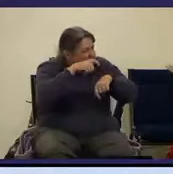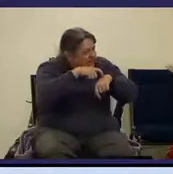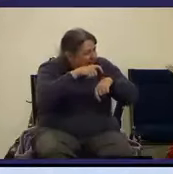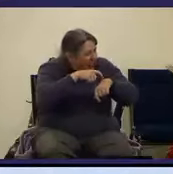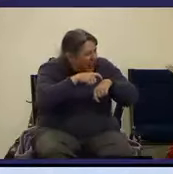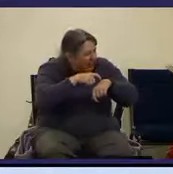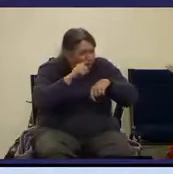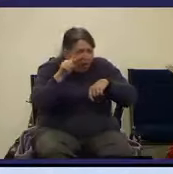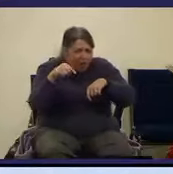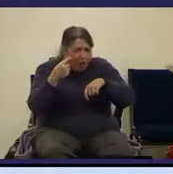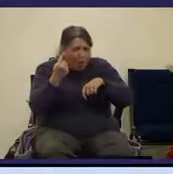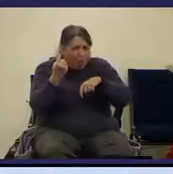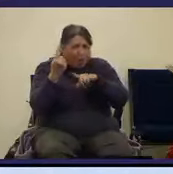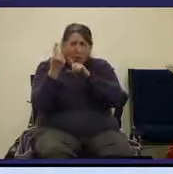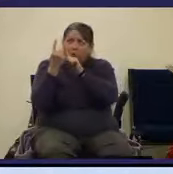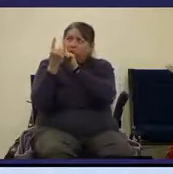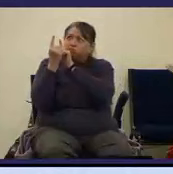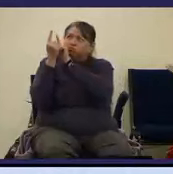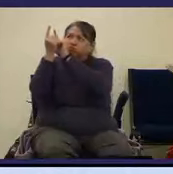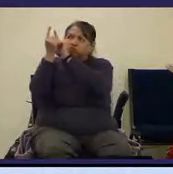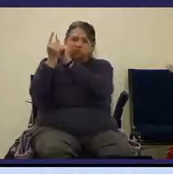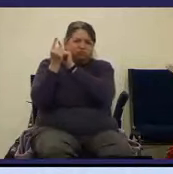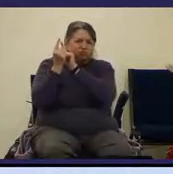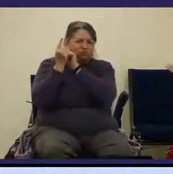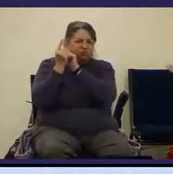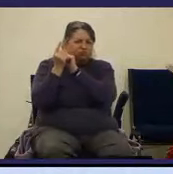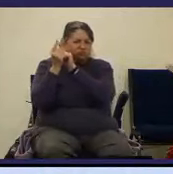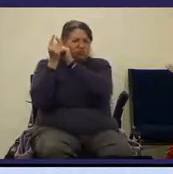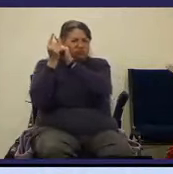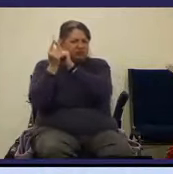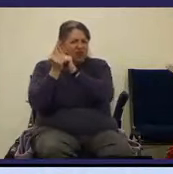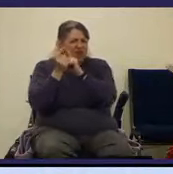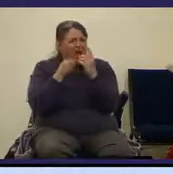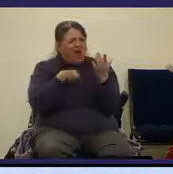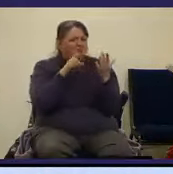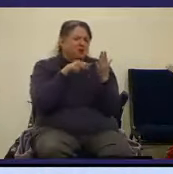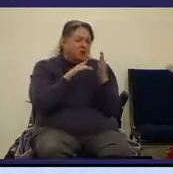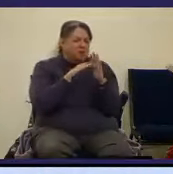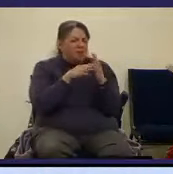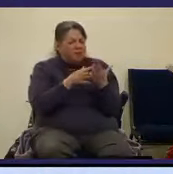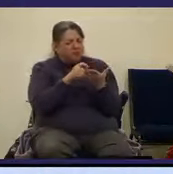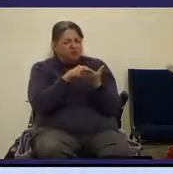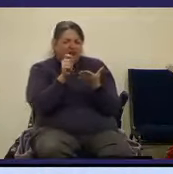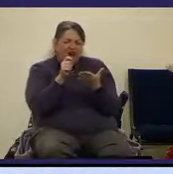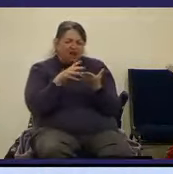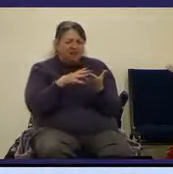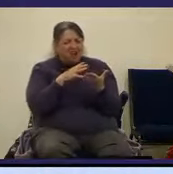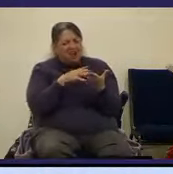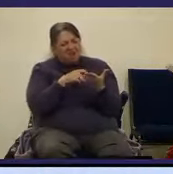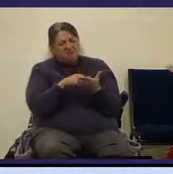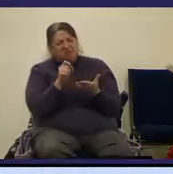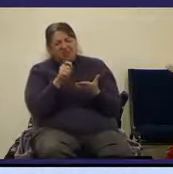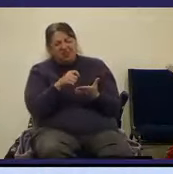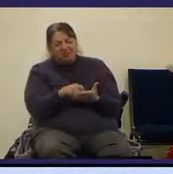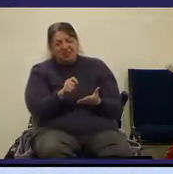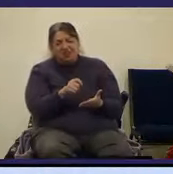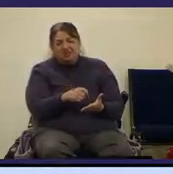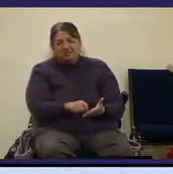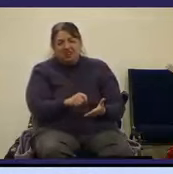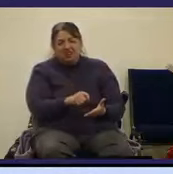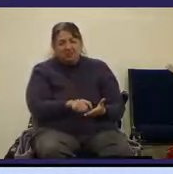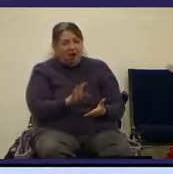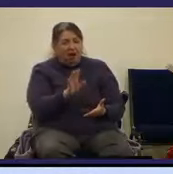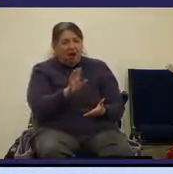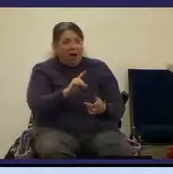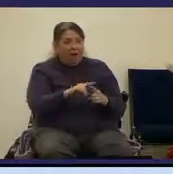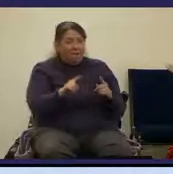normal everyday thing, you know, have my devotion, read my Bible, good job, did that, another day out the way. But sometimes